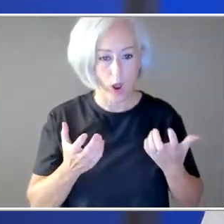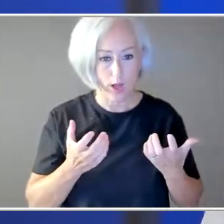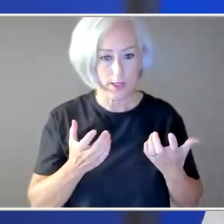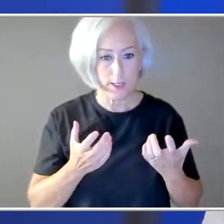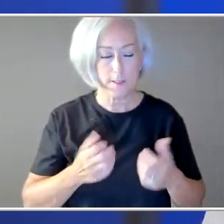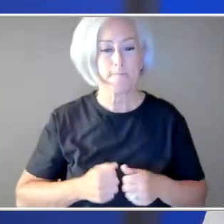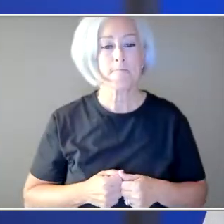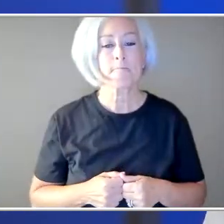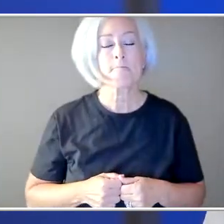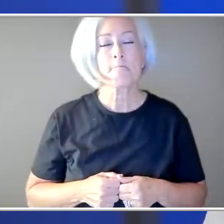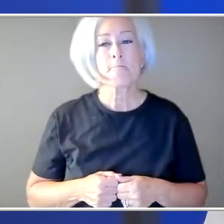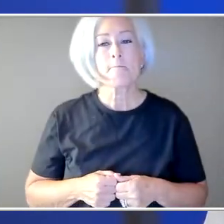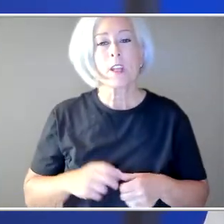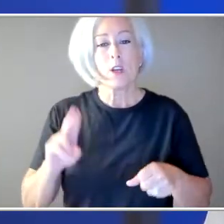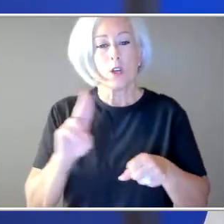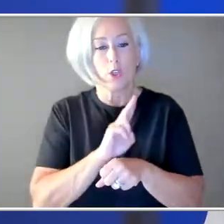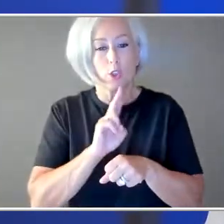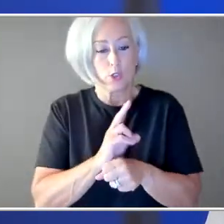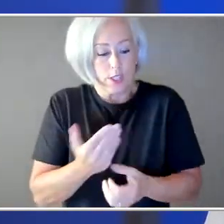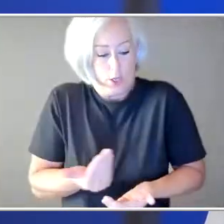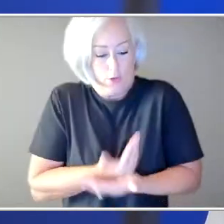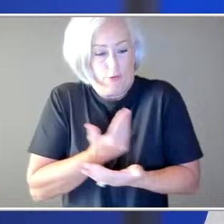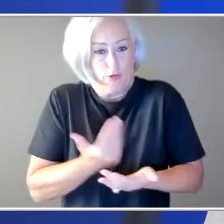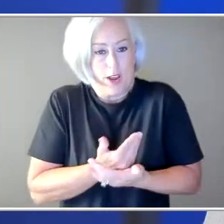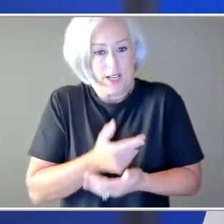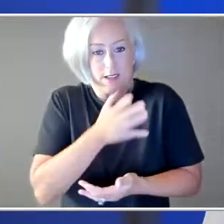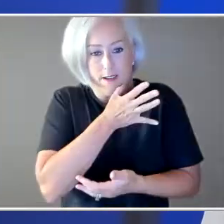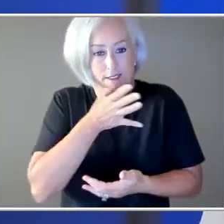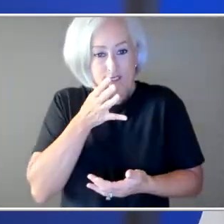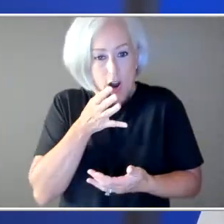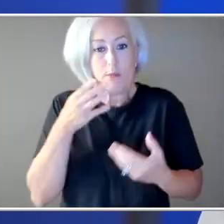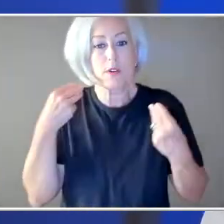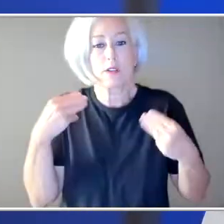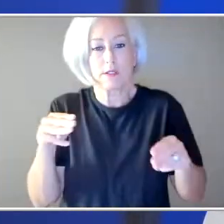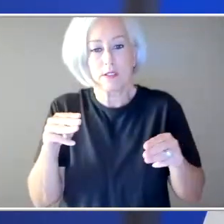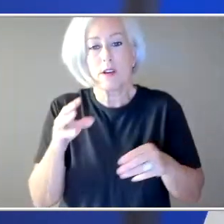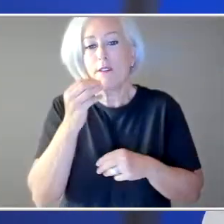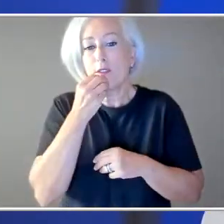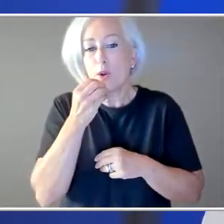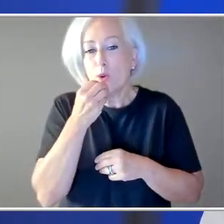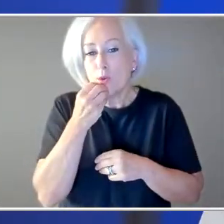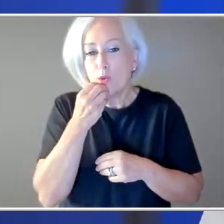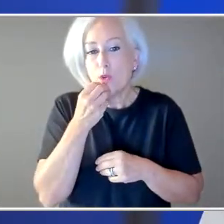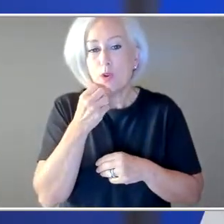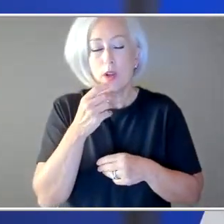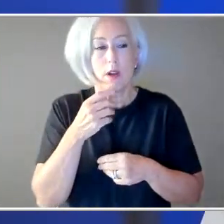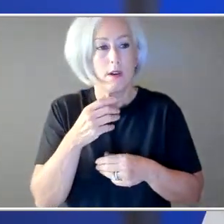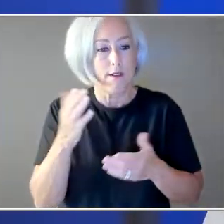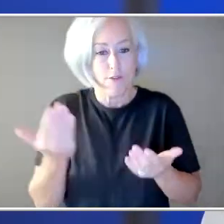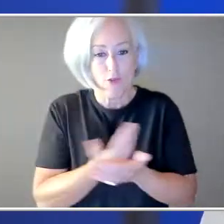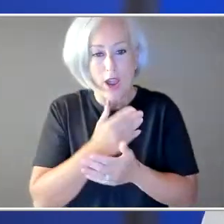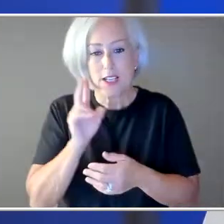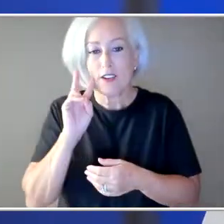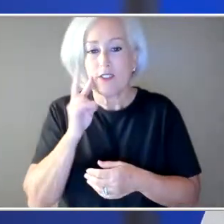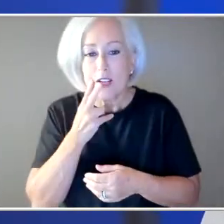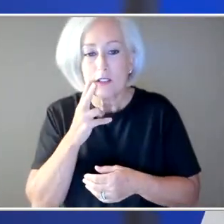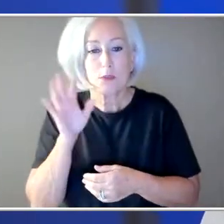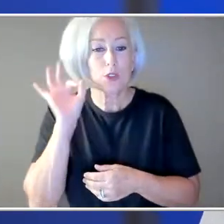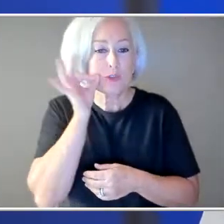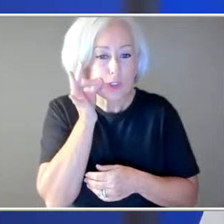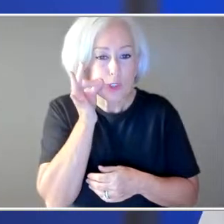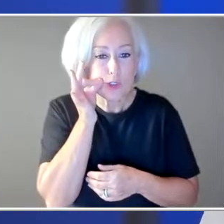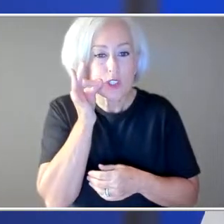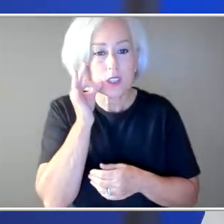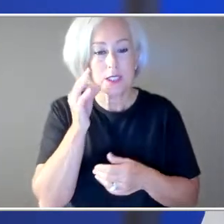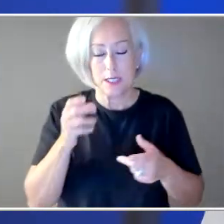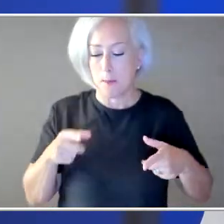utilizing fresh farmers markets, fresh food, fresh produce allows for choice, allows